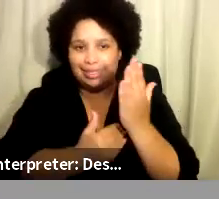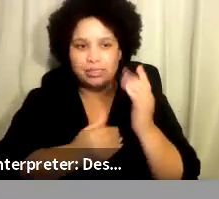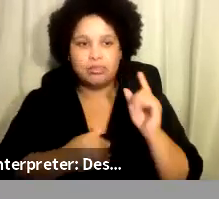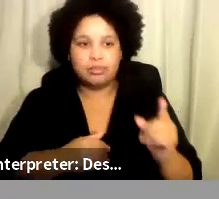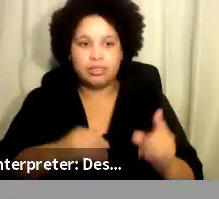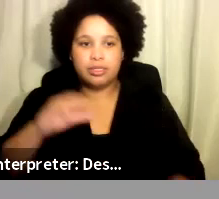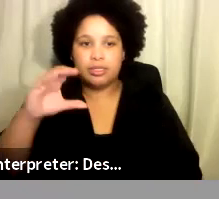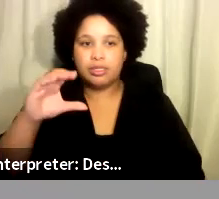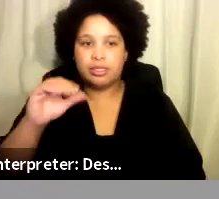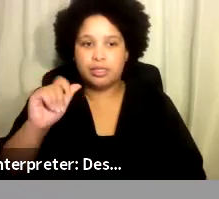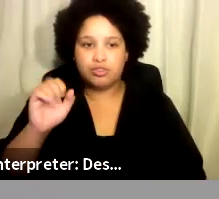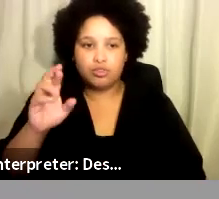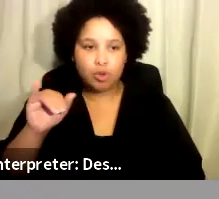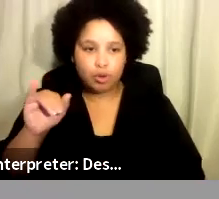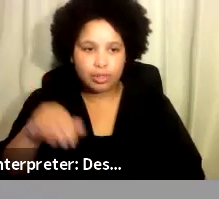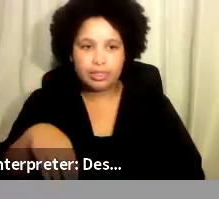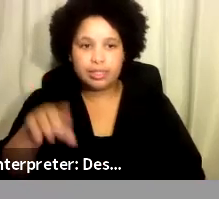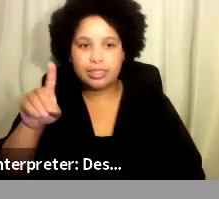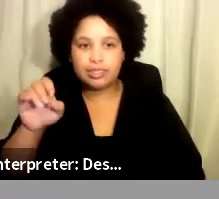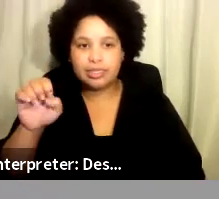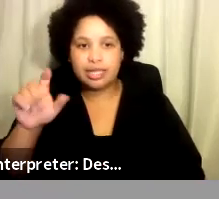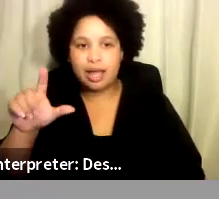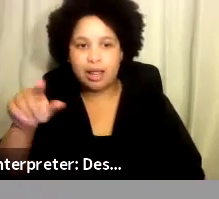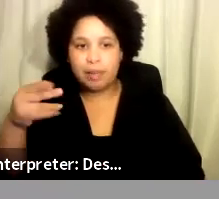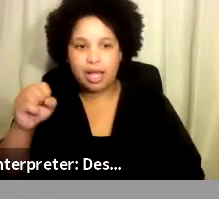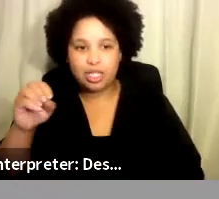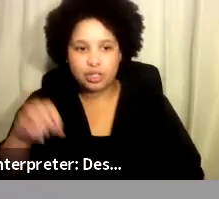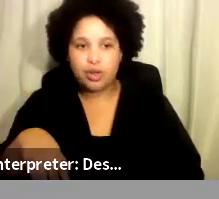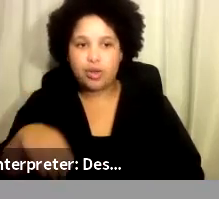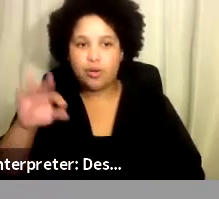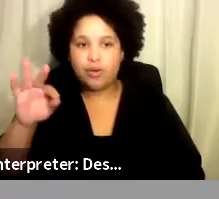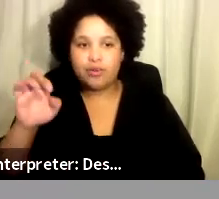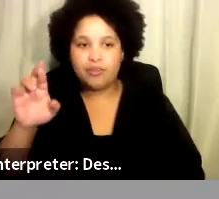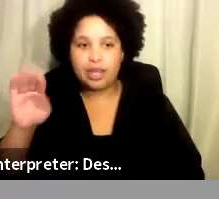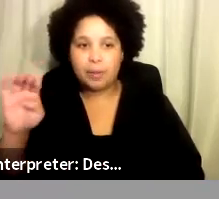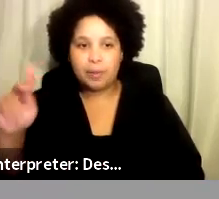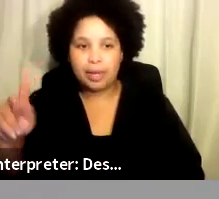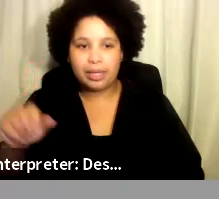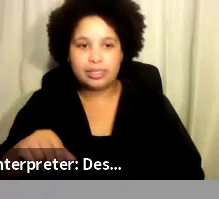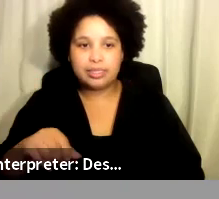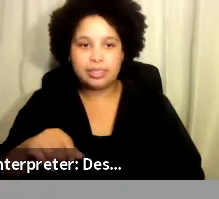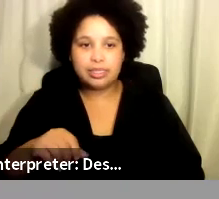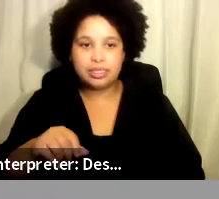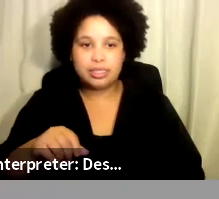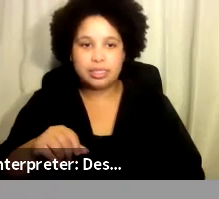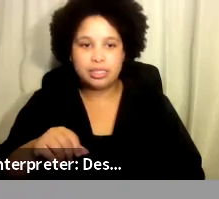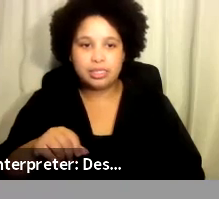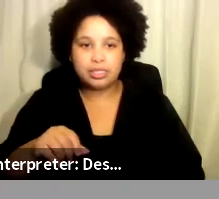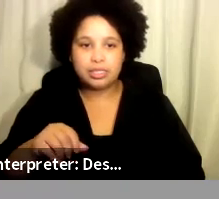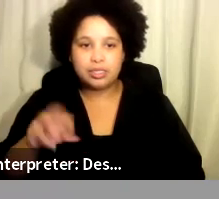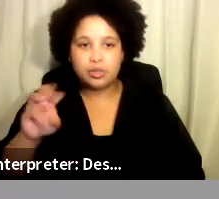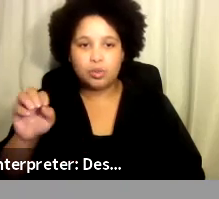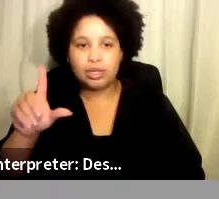Noralto, and Northwood, Orchard, Sierra View, Smythe Elementary, Stroud, Woodlake,